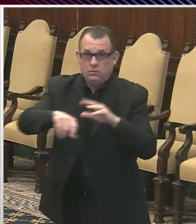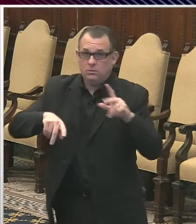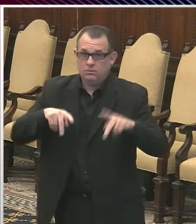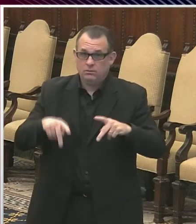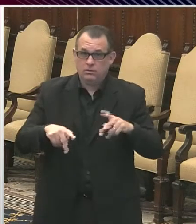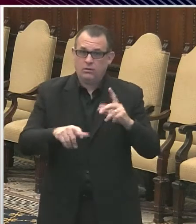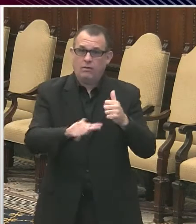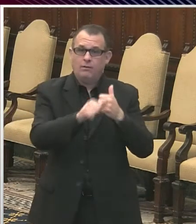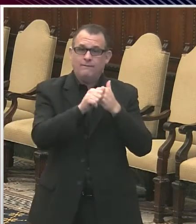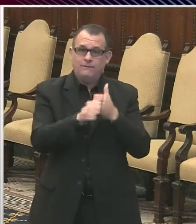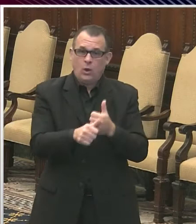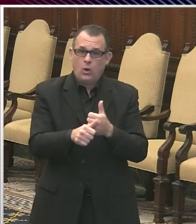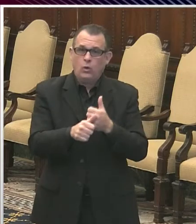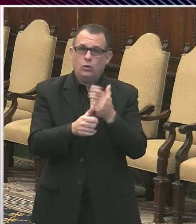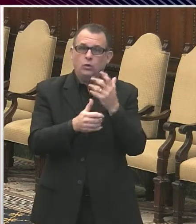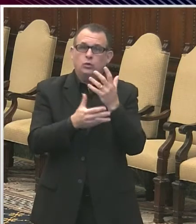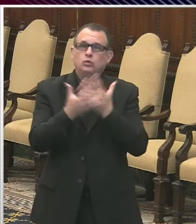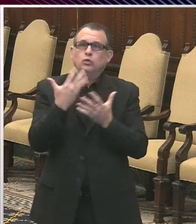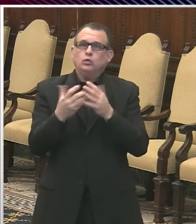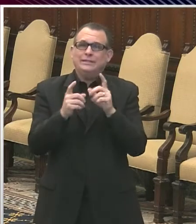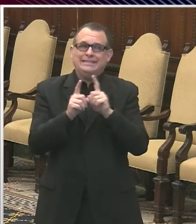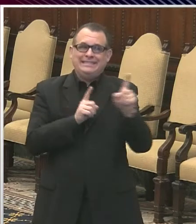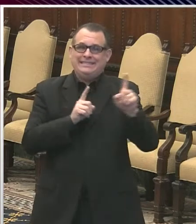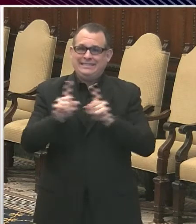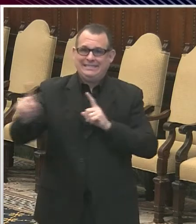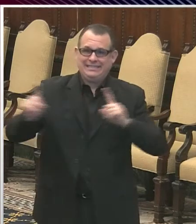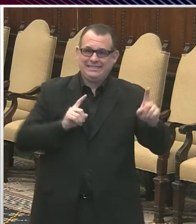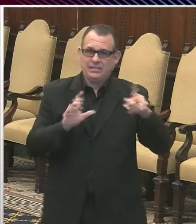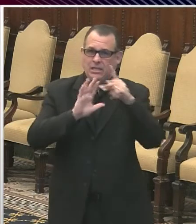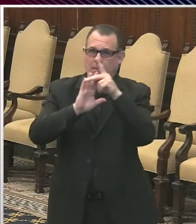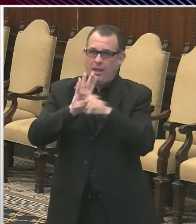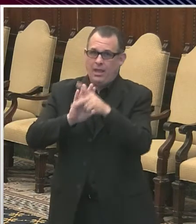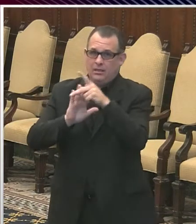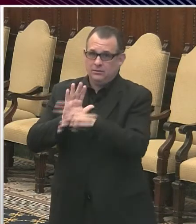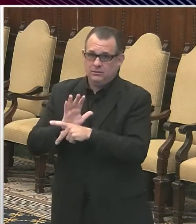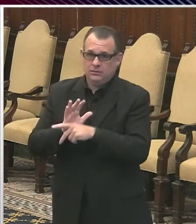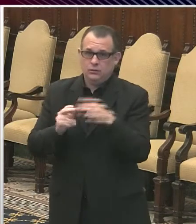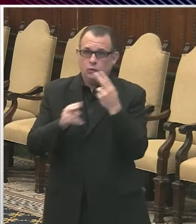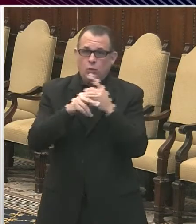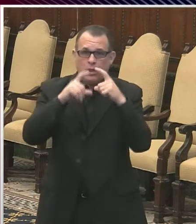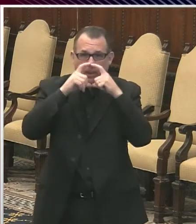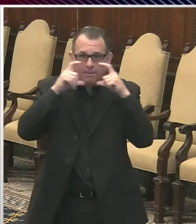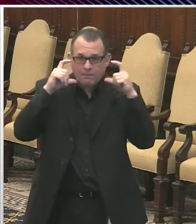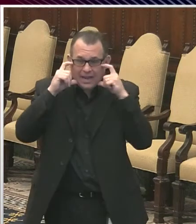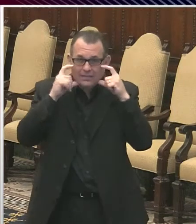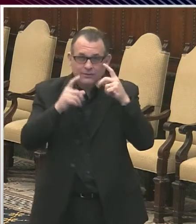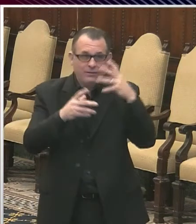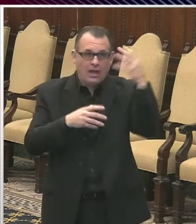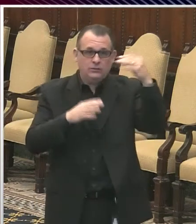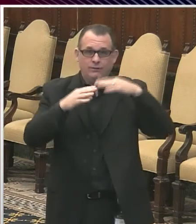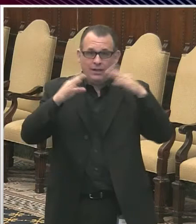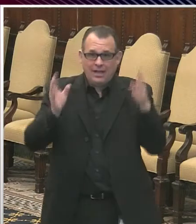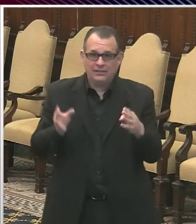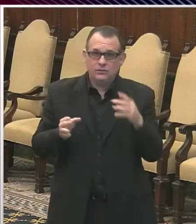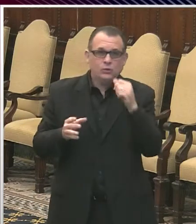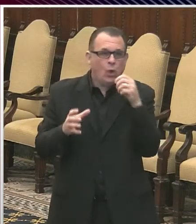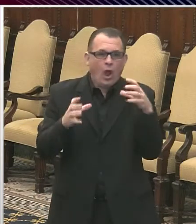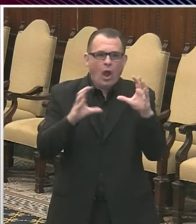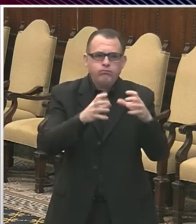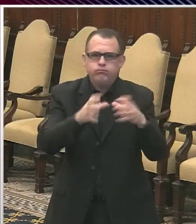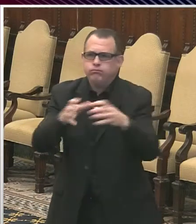social distancing policies, and wear masks when out, and not to congregate in more than groups of